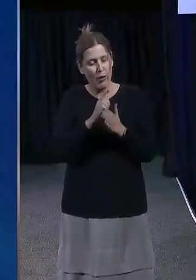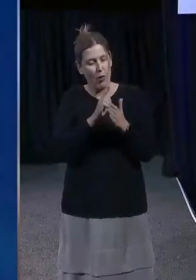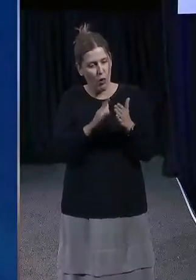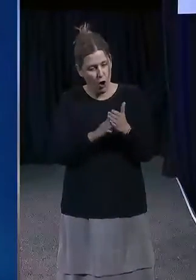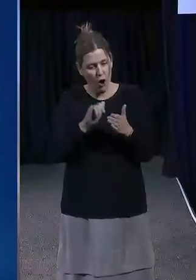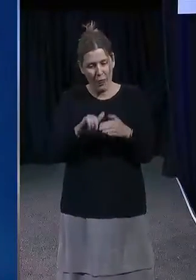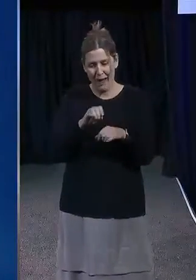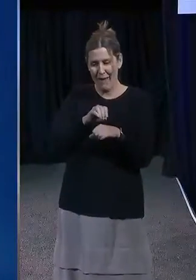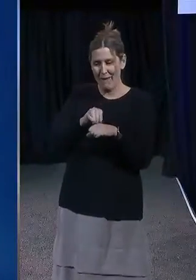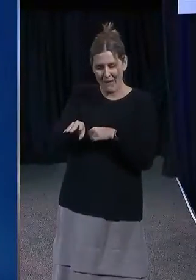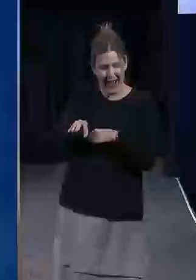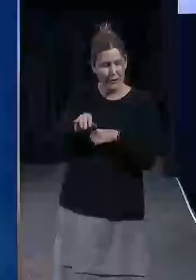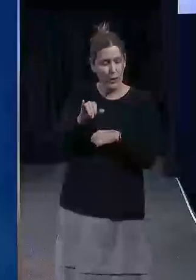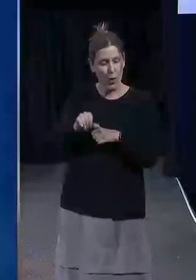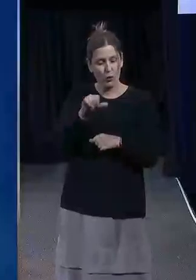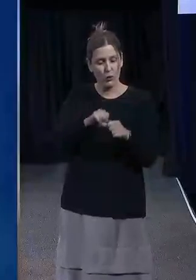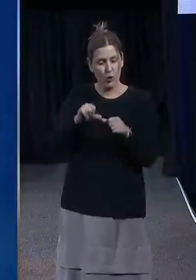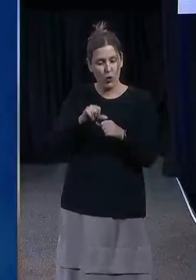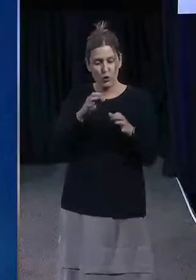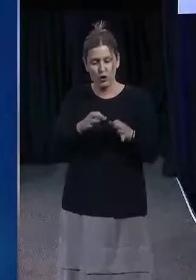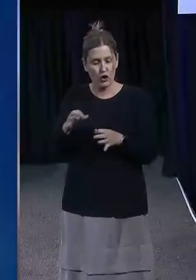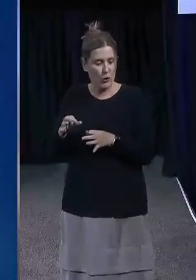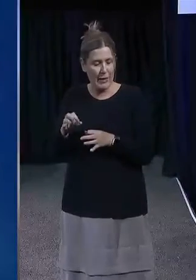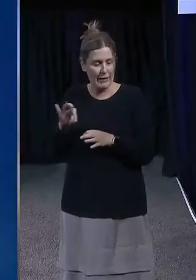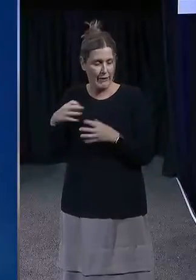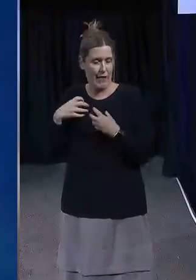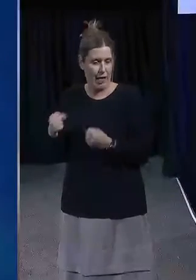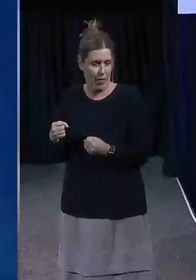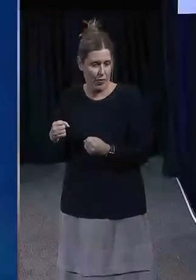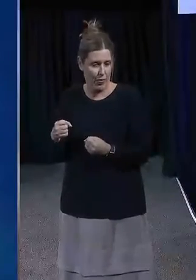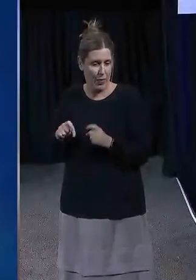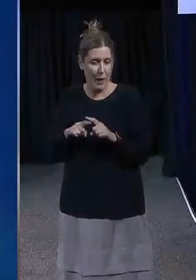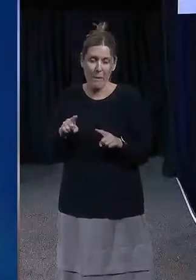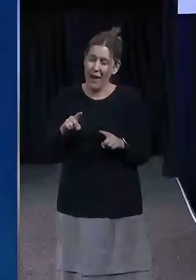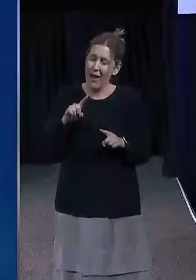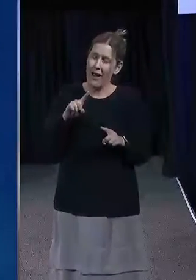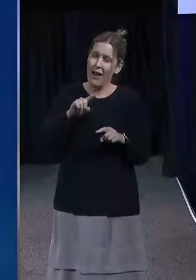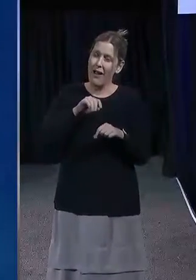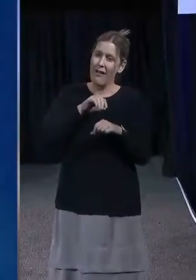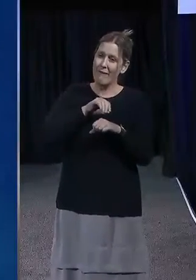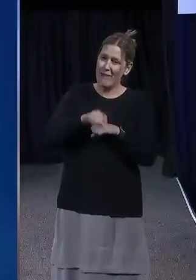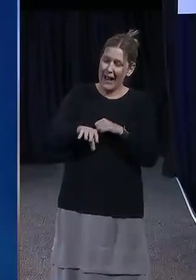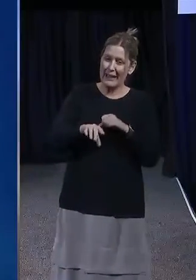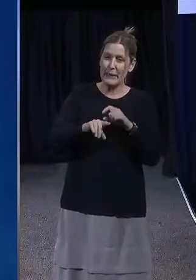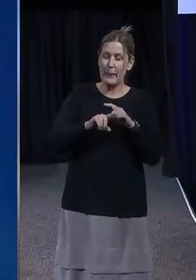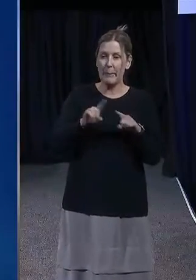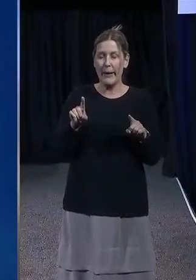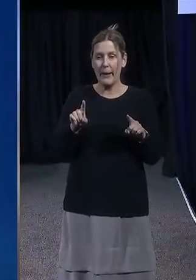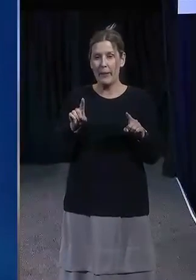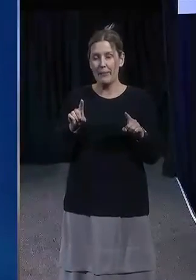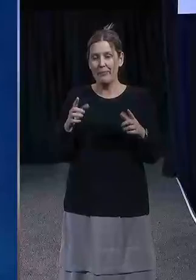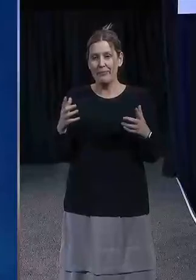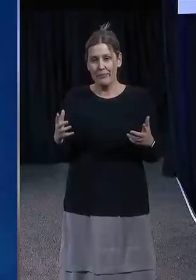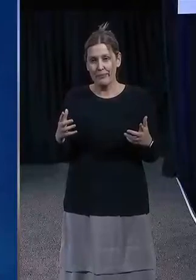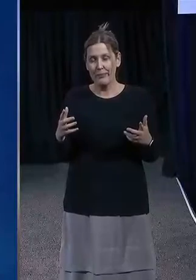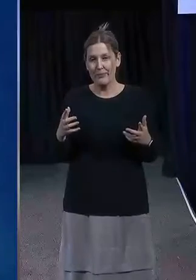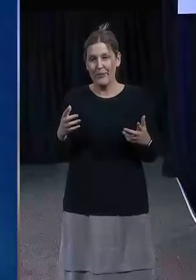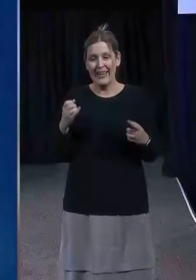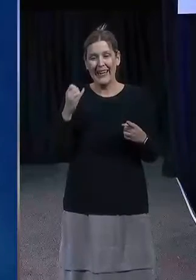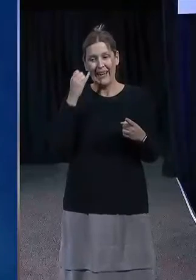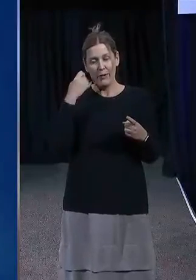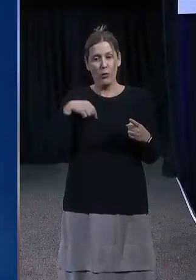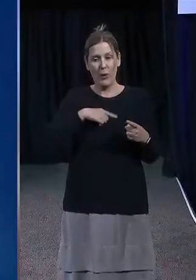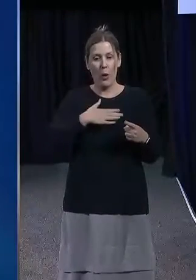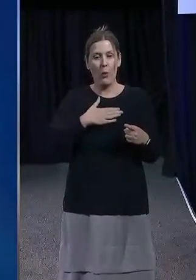the social determinants of health, but only affect it to the extent that you and I are willing to enforce